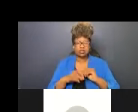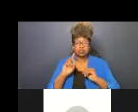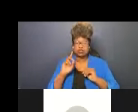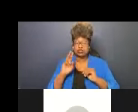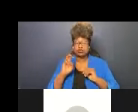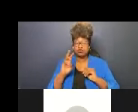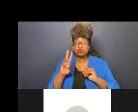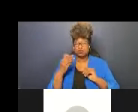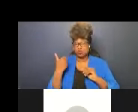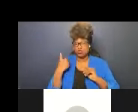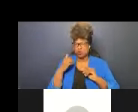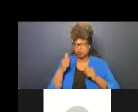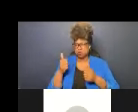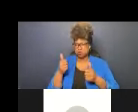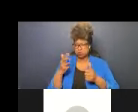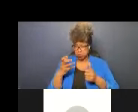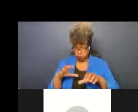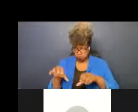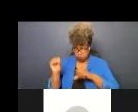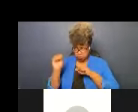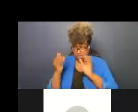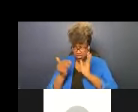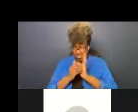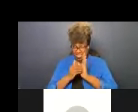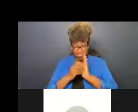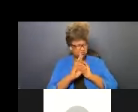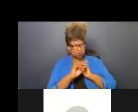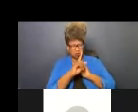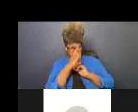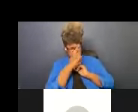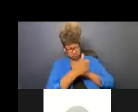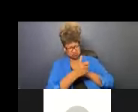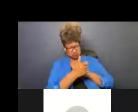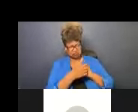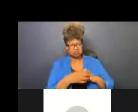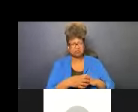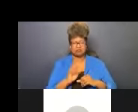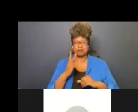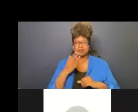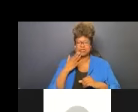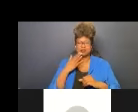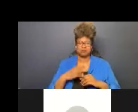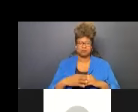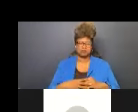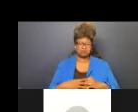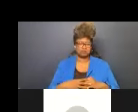doing this earlier. You got it. Ready. Thank you.